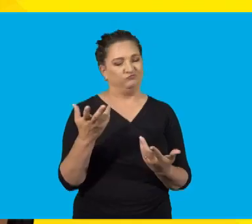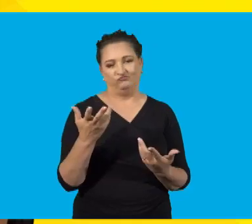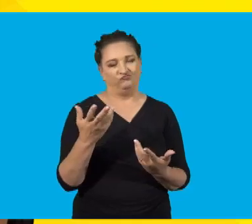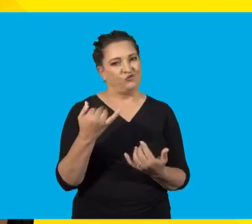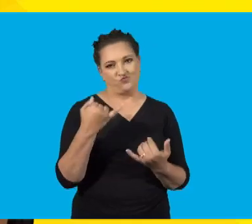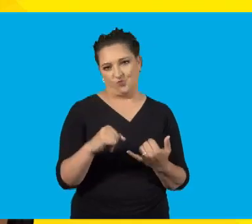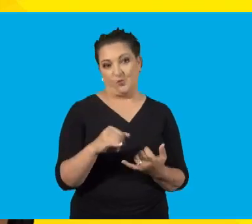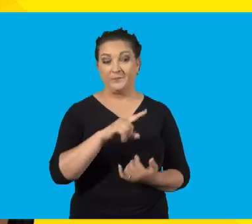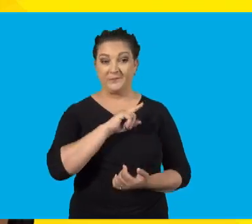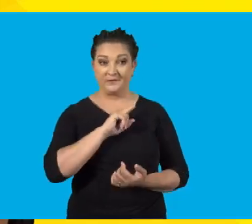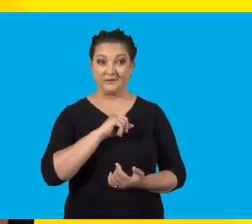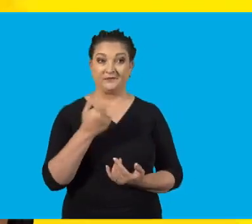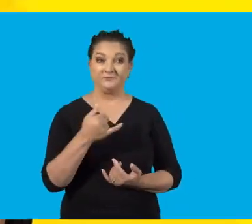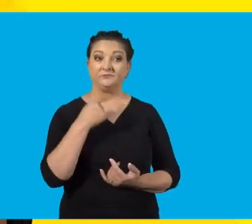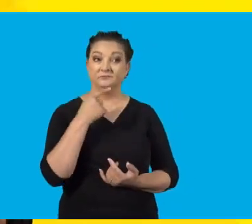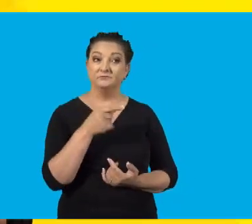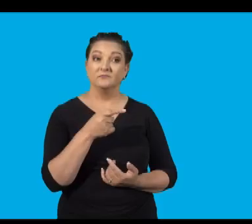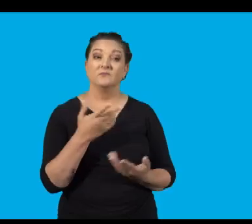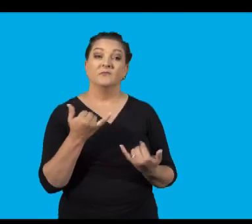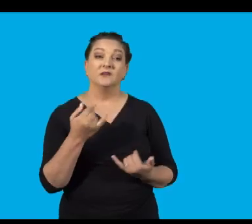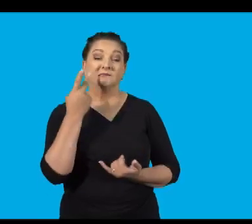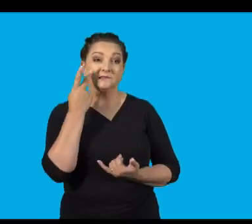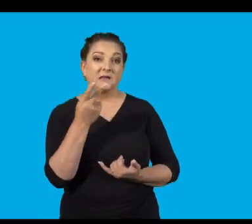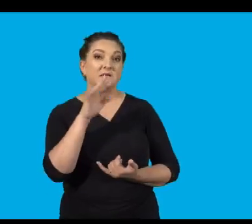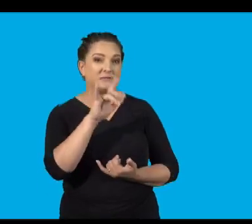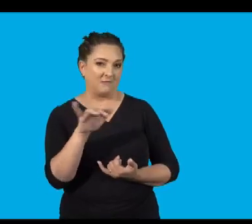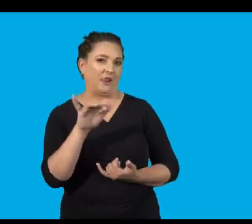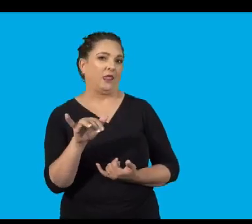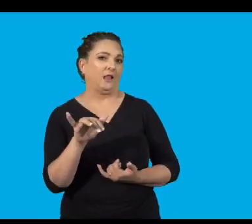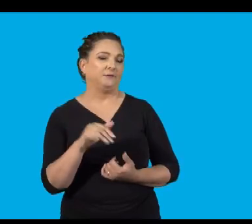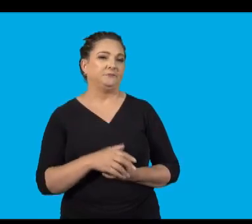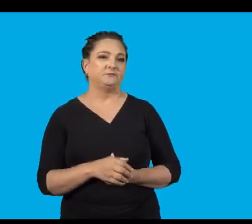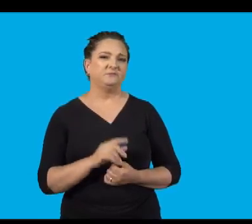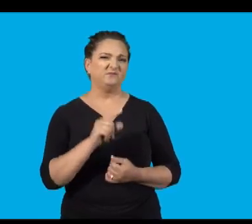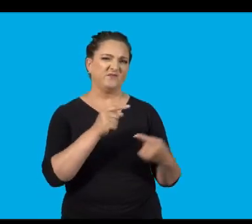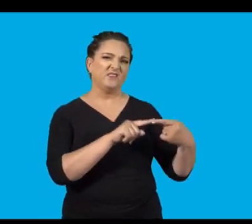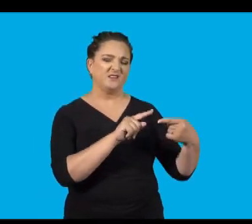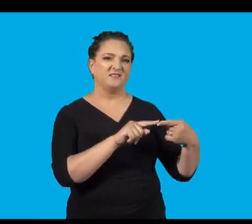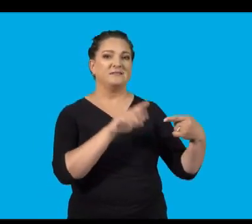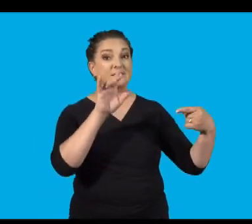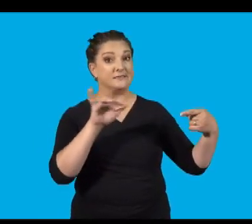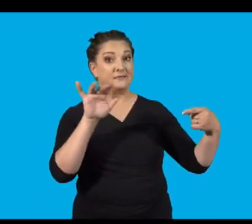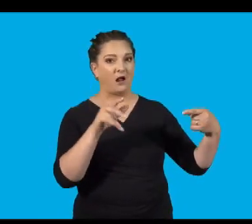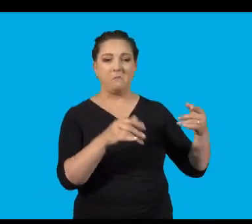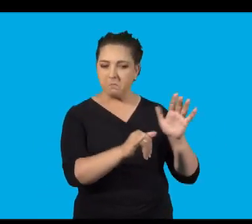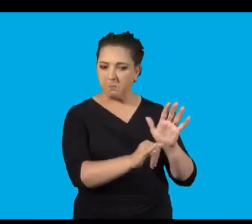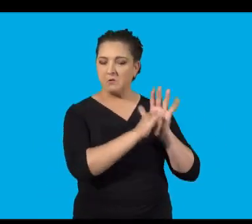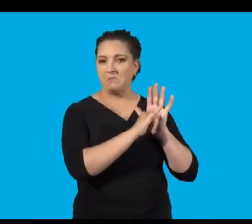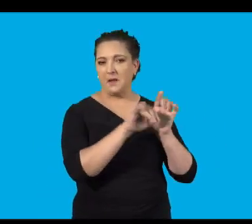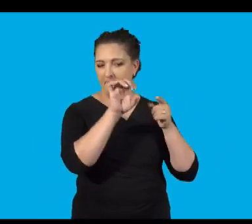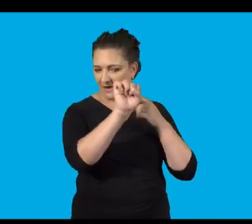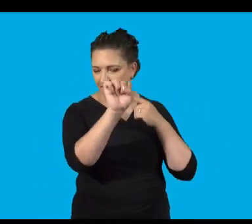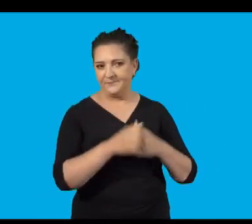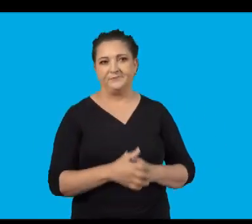an sound. So remember, this is looking at our spelling. So in this first sentence, they wanted you